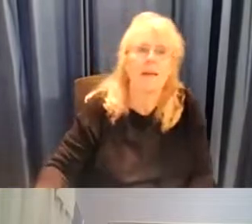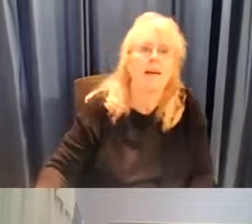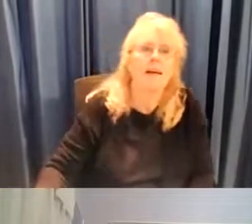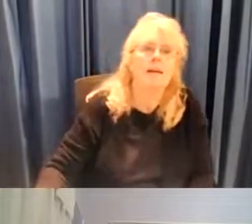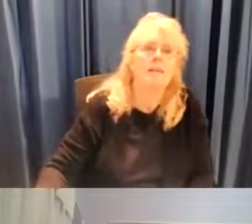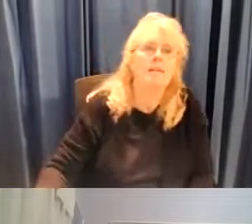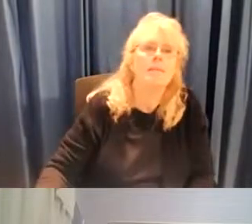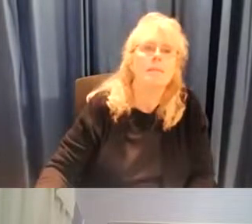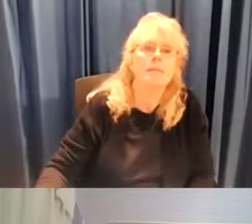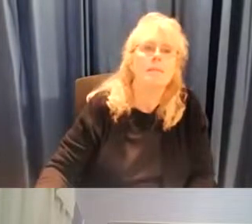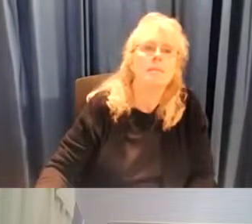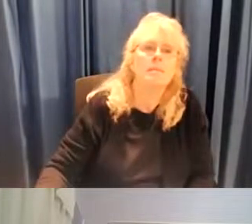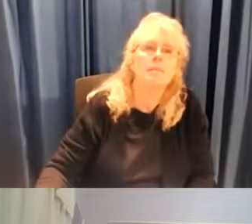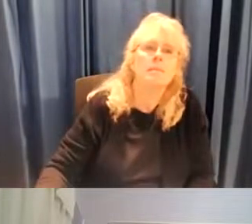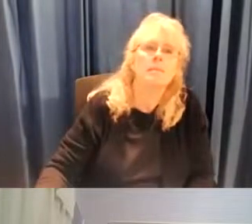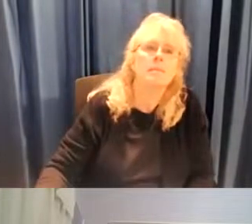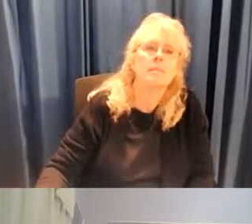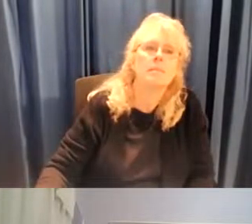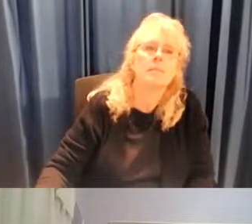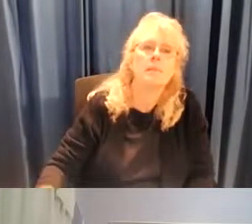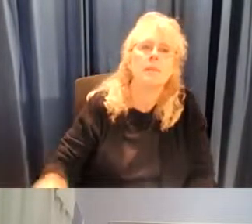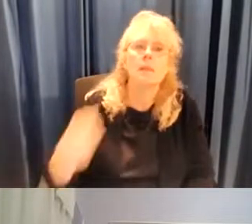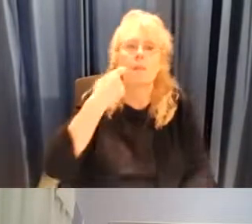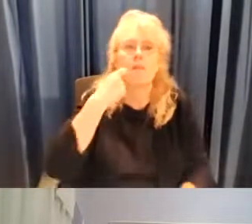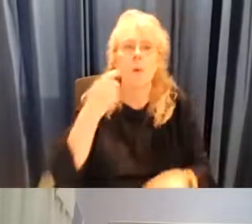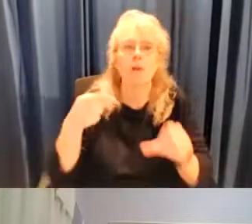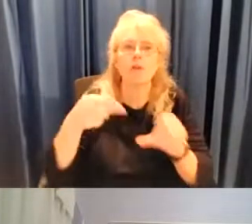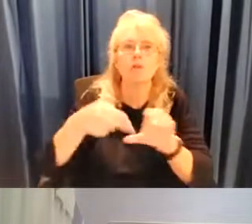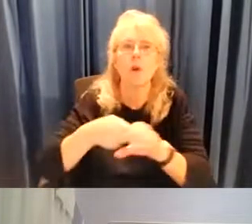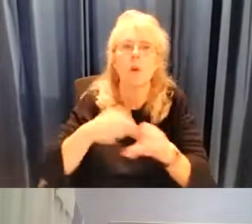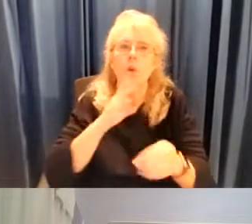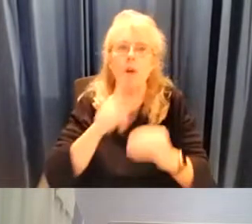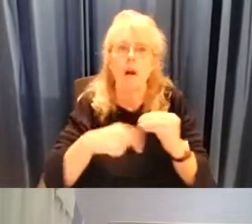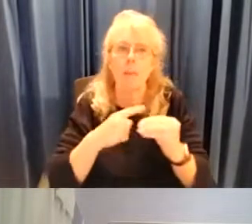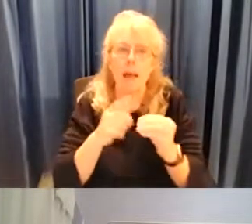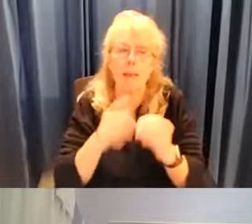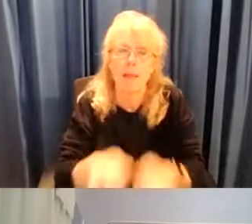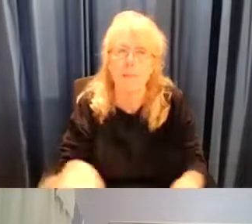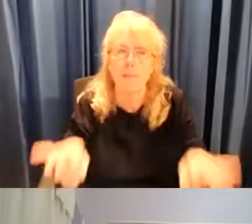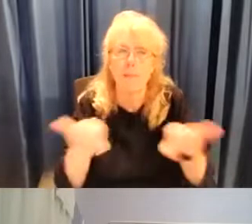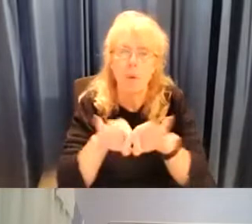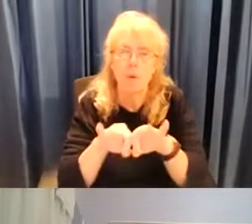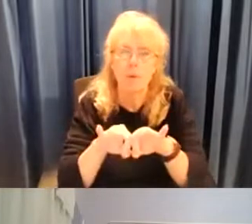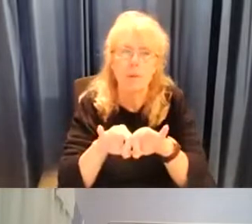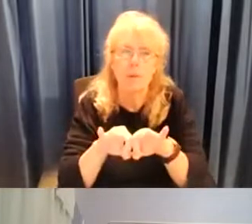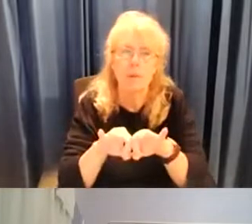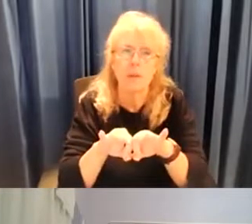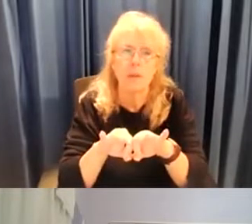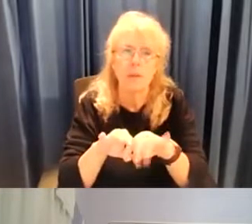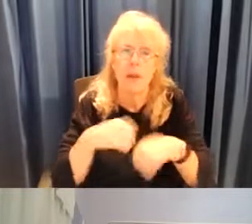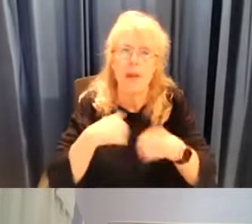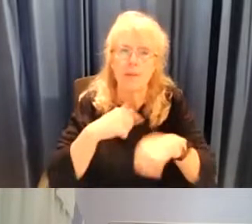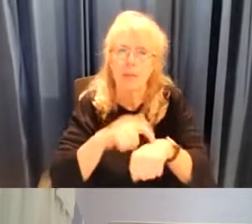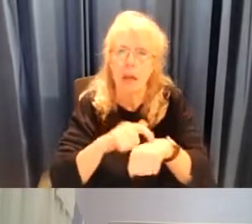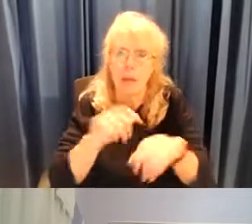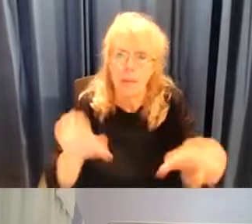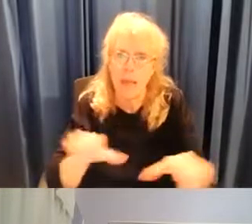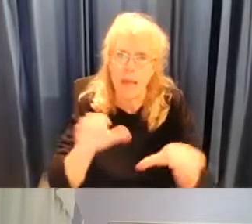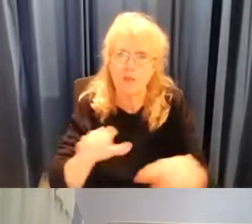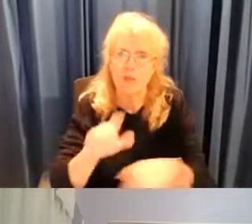prior to you coming on, we were talking about the importance of a climate action task force, and